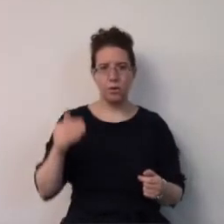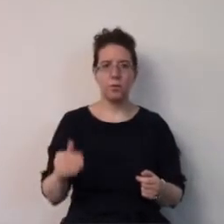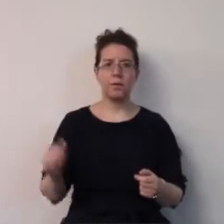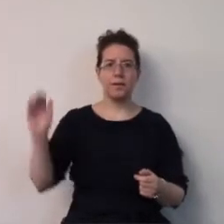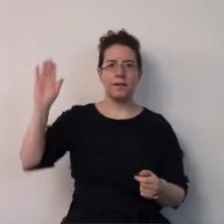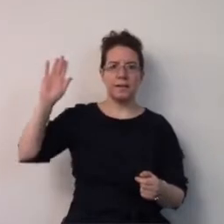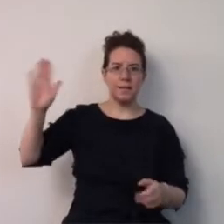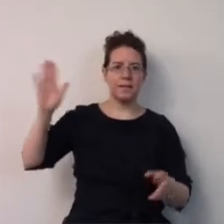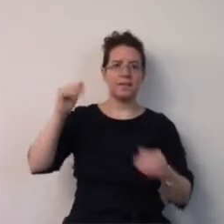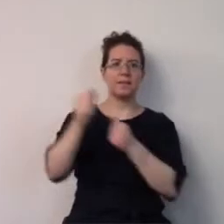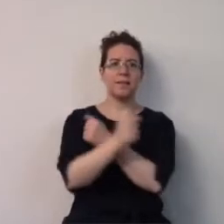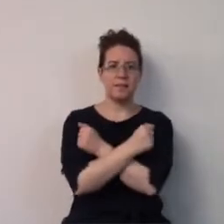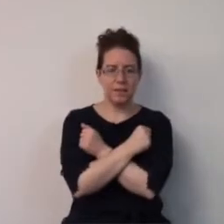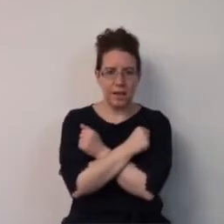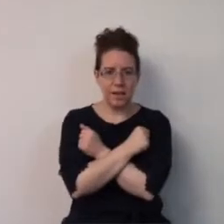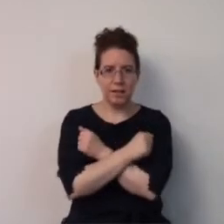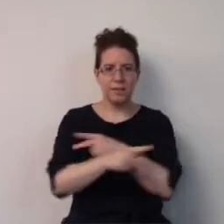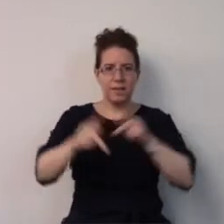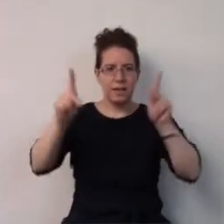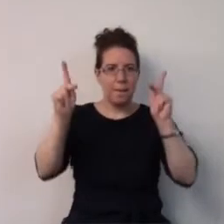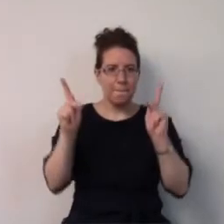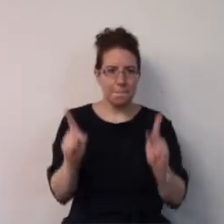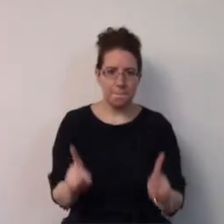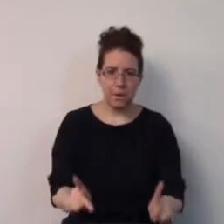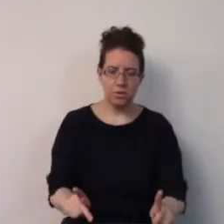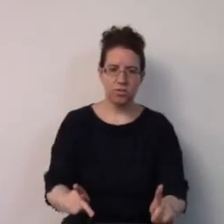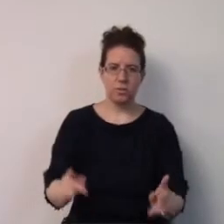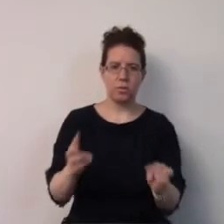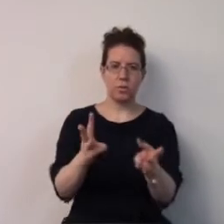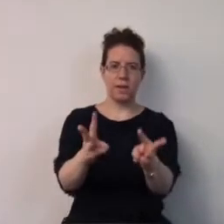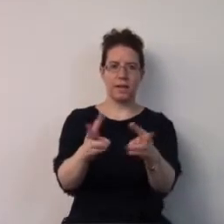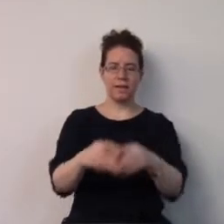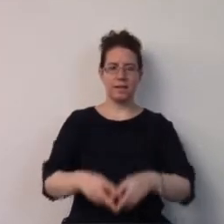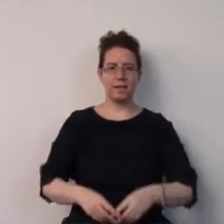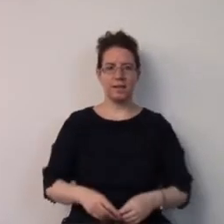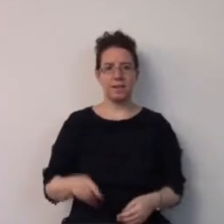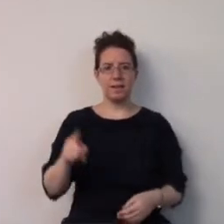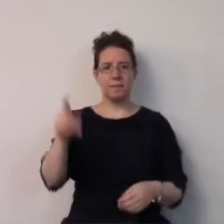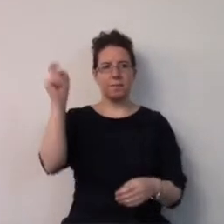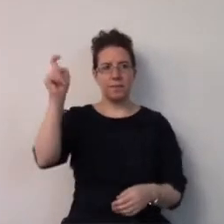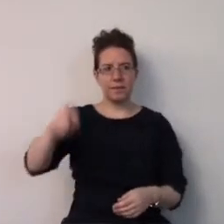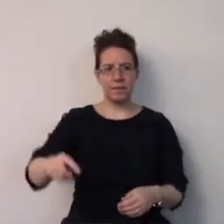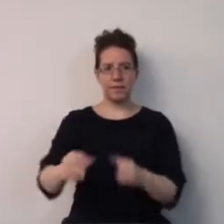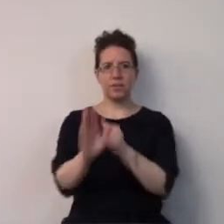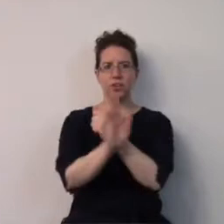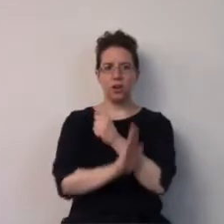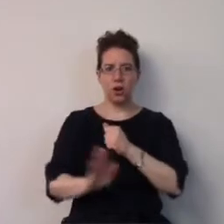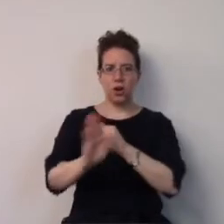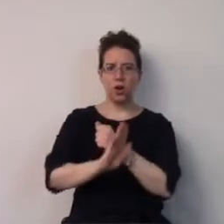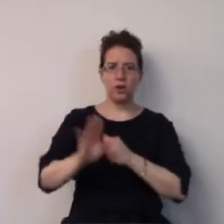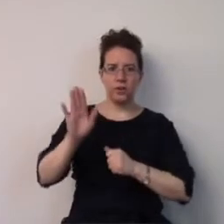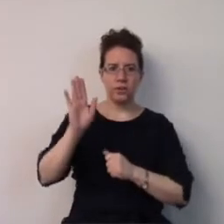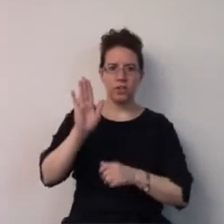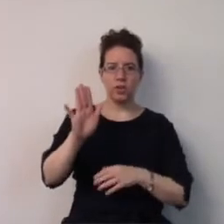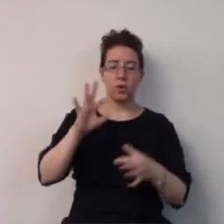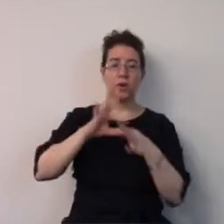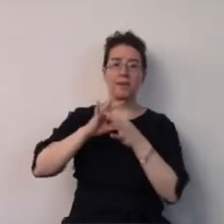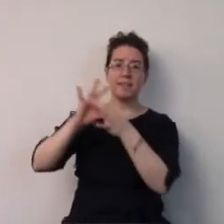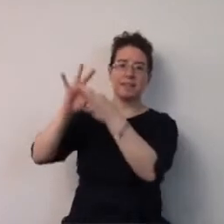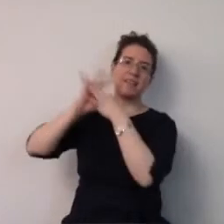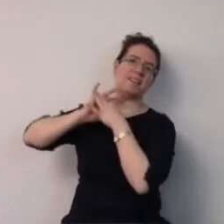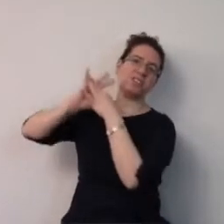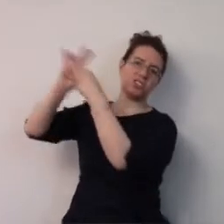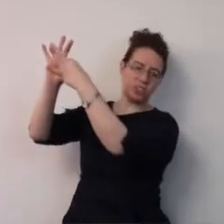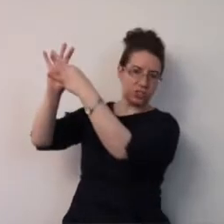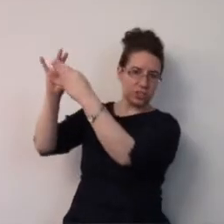commentary says, guard and keep yourselves in the love of God. Expect and patiently wait for the love and the mercy of our Lord Jesus